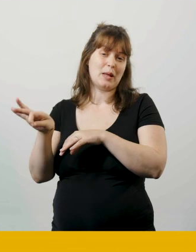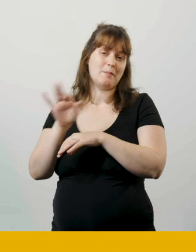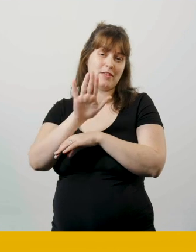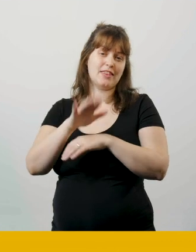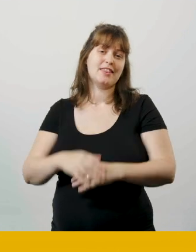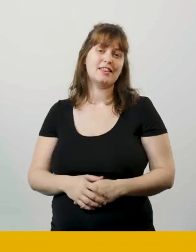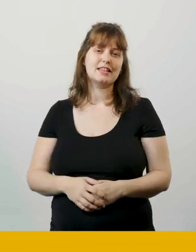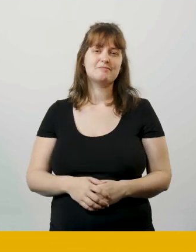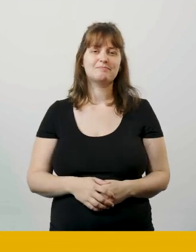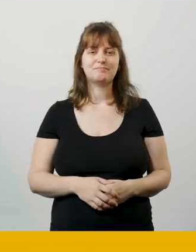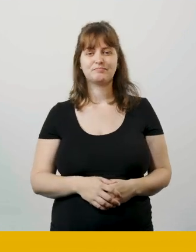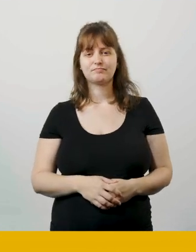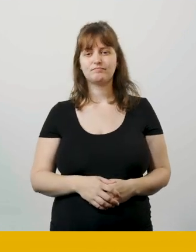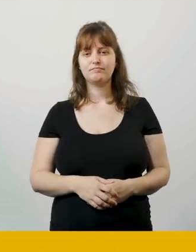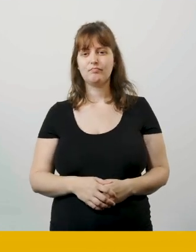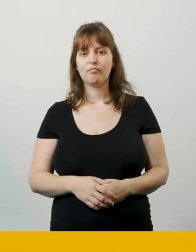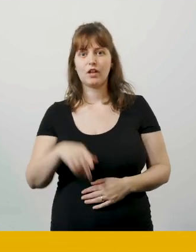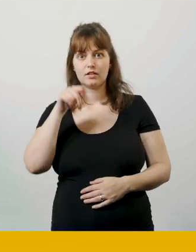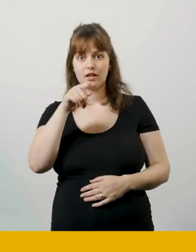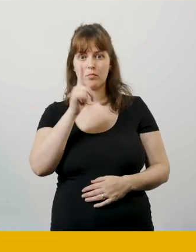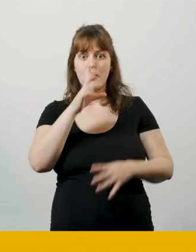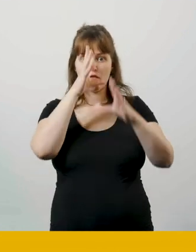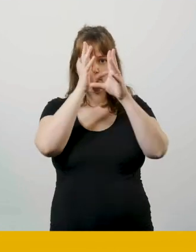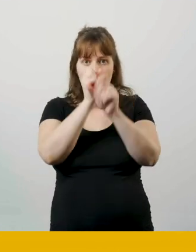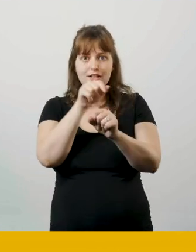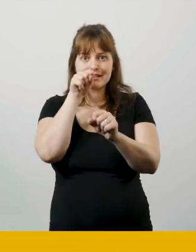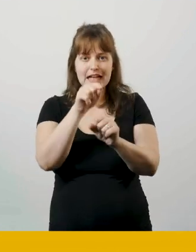design, and concentrate